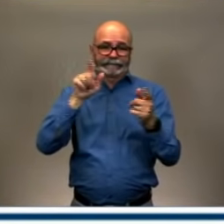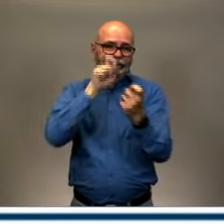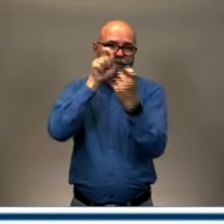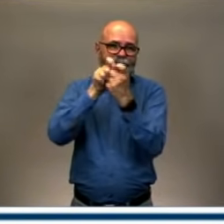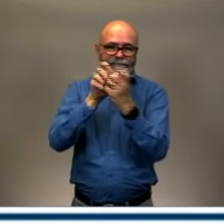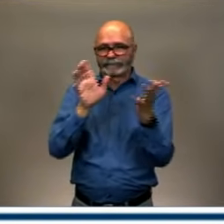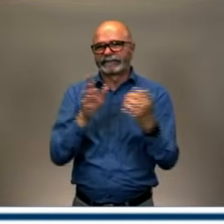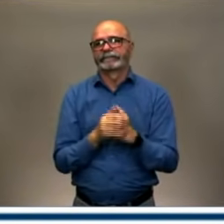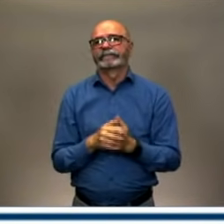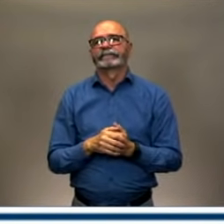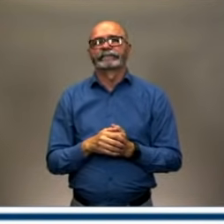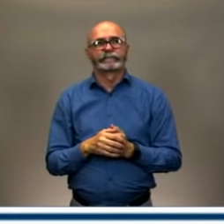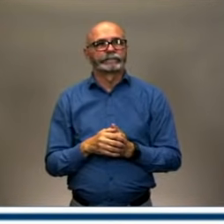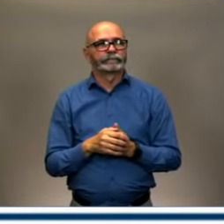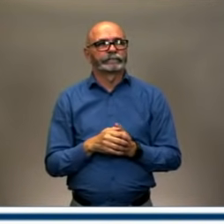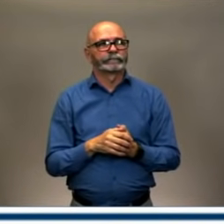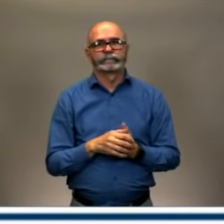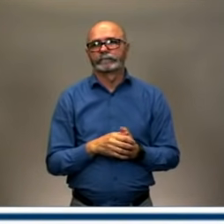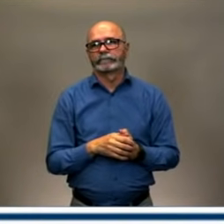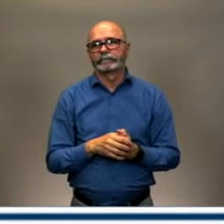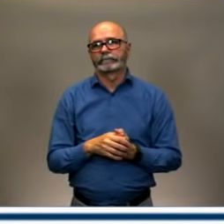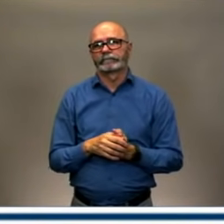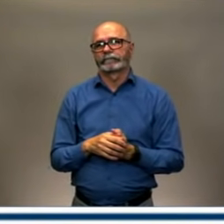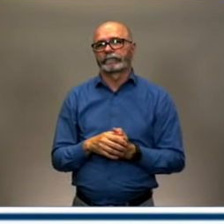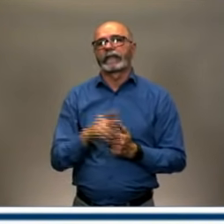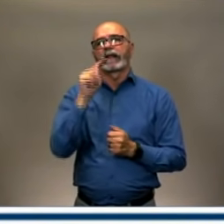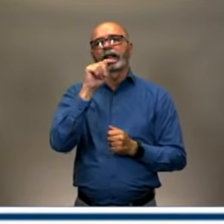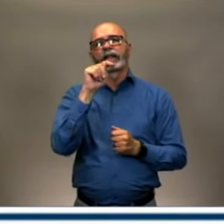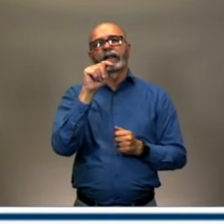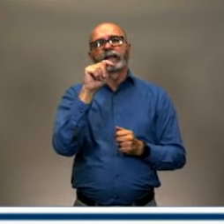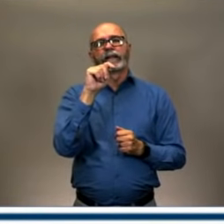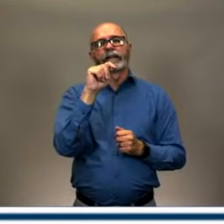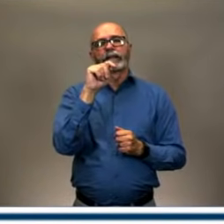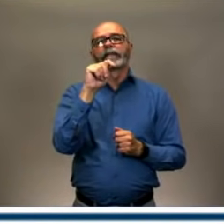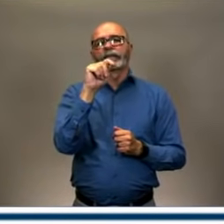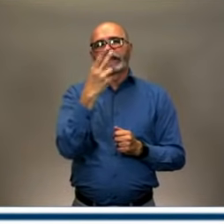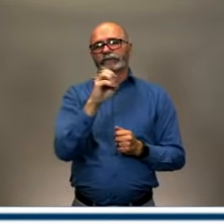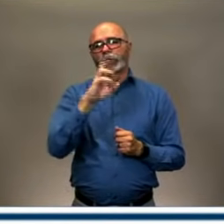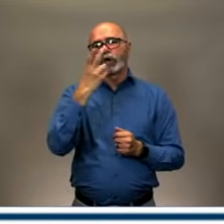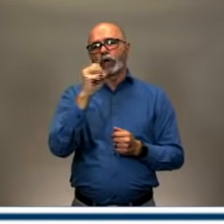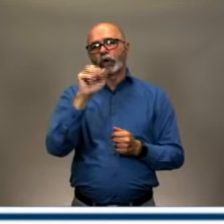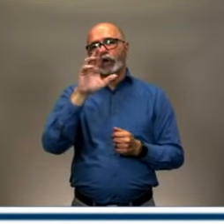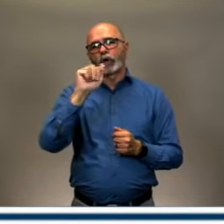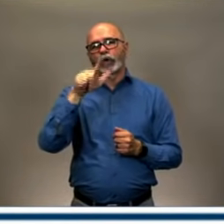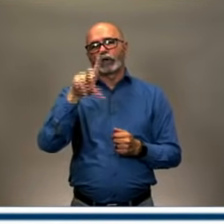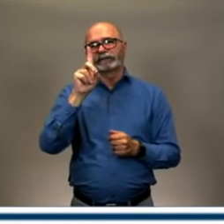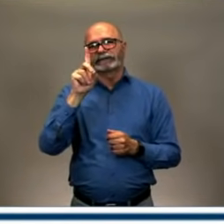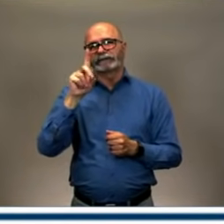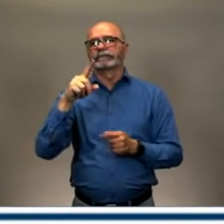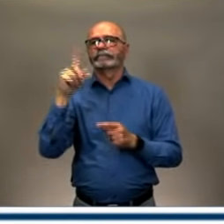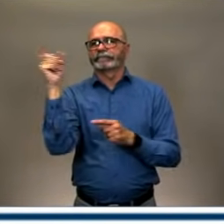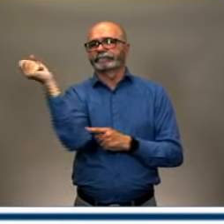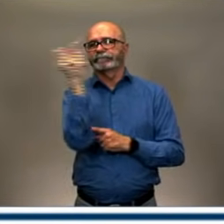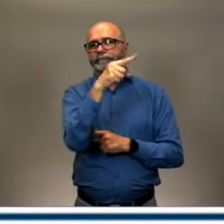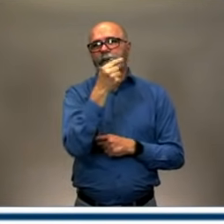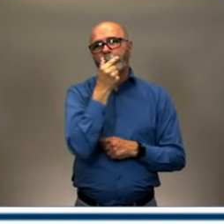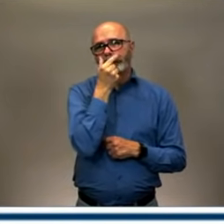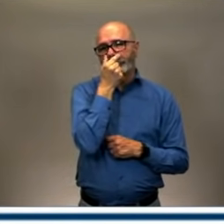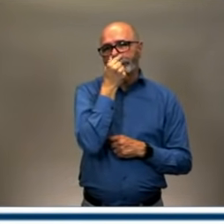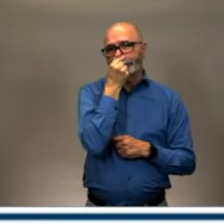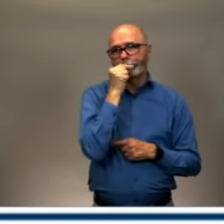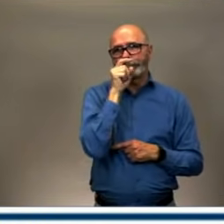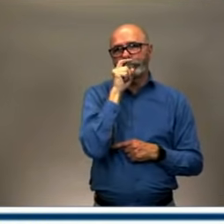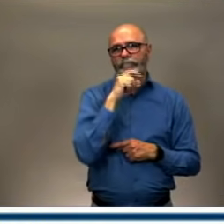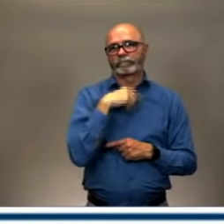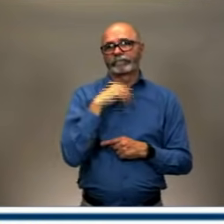Thank you. Dr. Strang, can you speak about the outbreak at Churchill Academy in Dartmouth? I believe